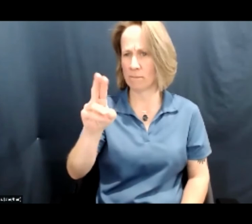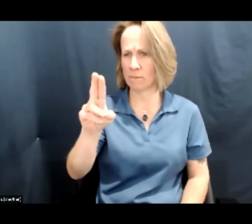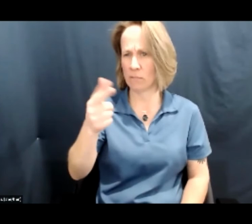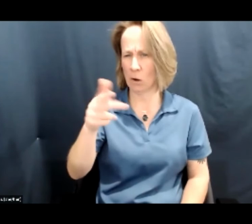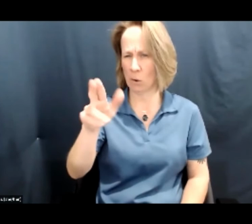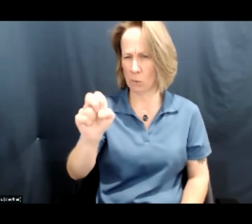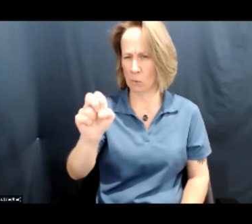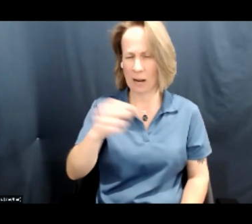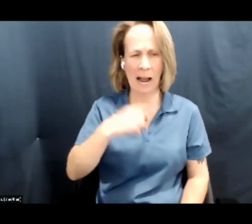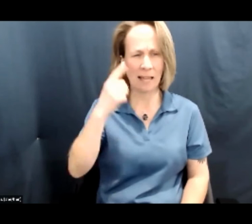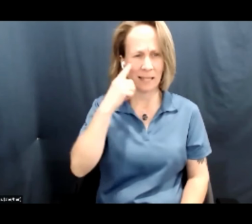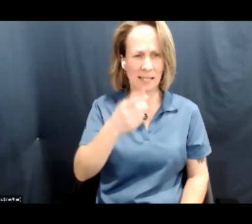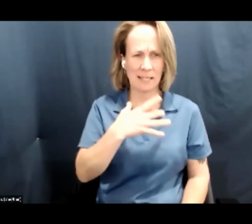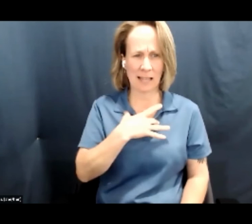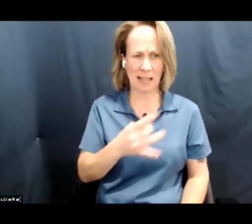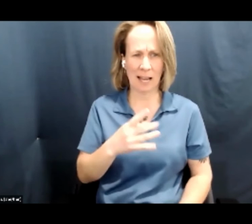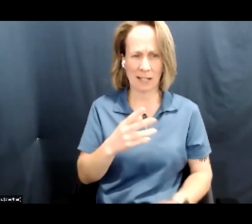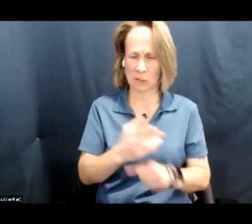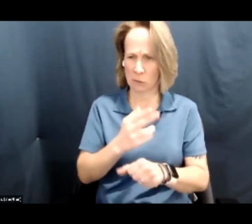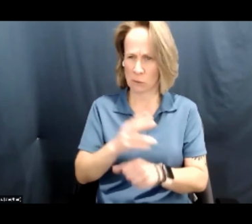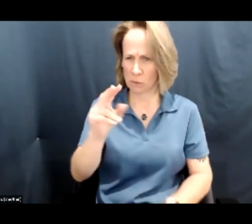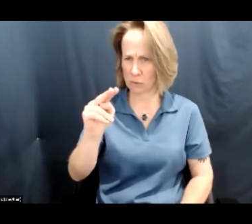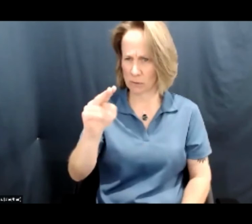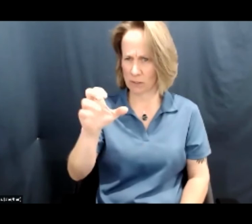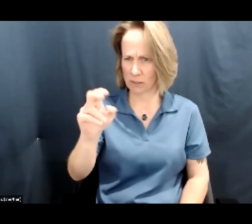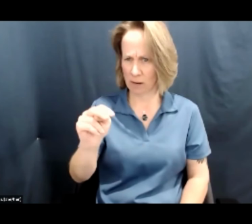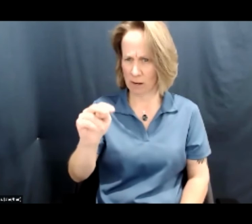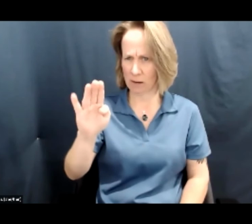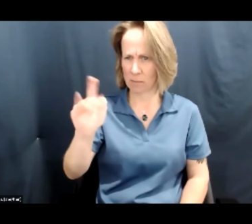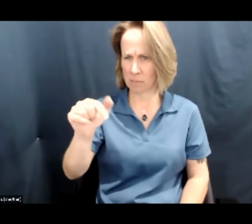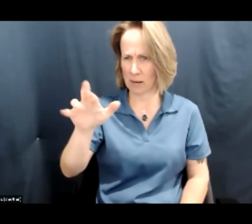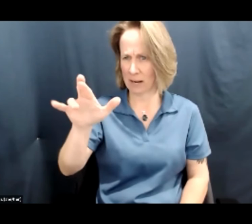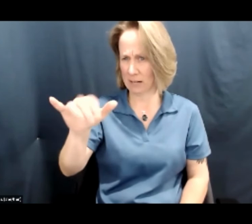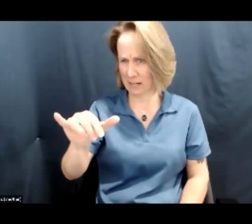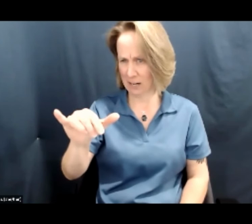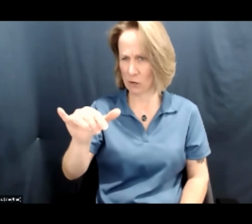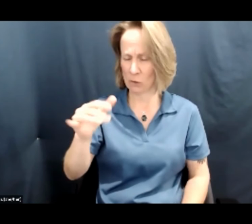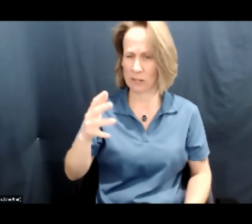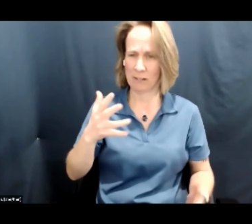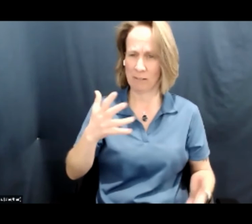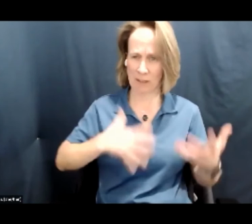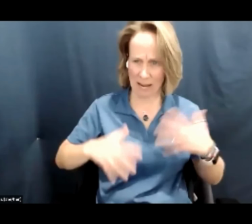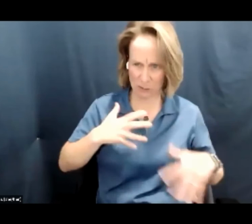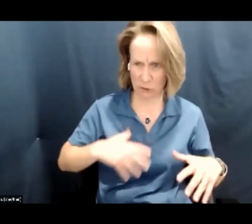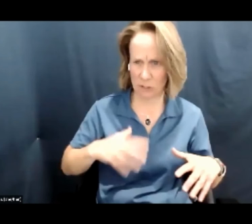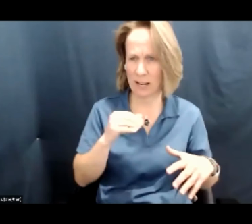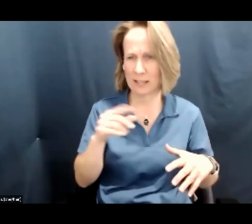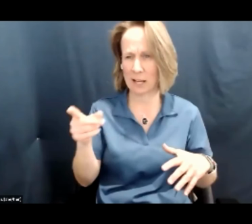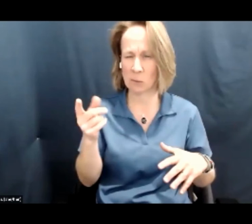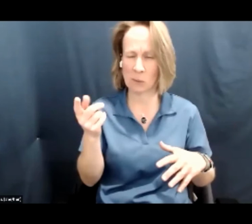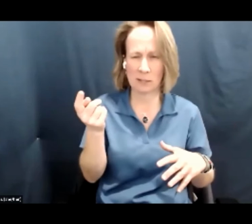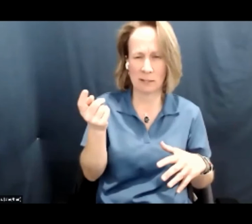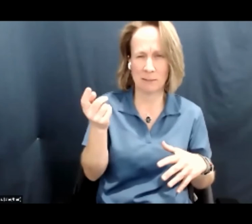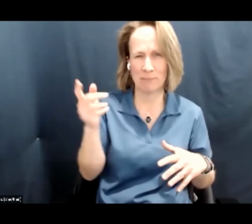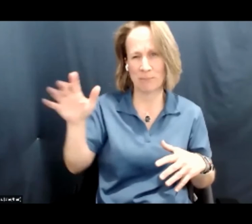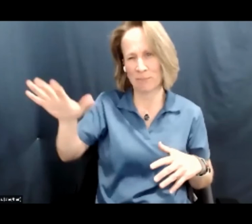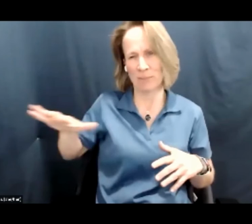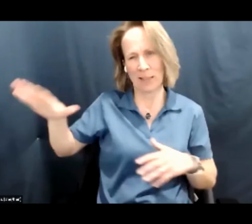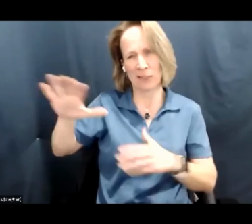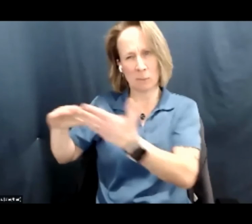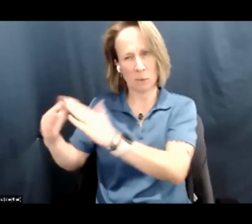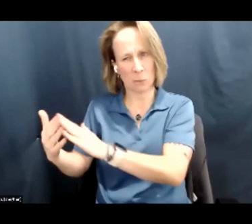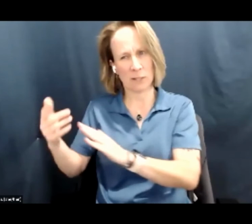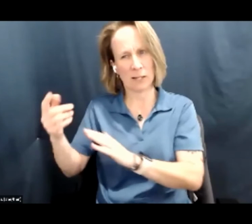said non-binary fashion. And the non-binary community was very upset with them for kind of co-opting their gender